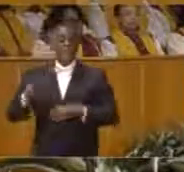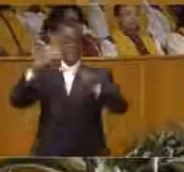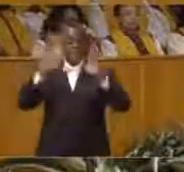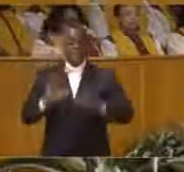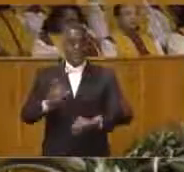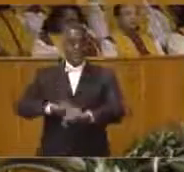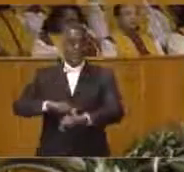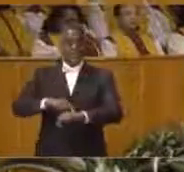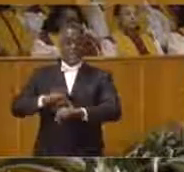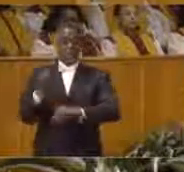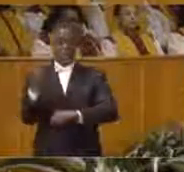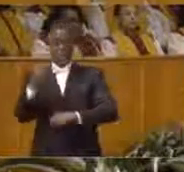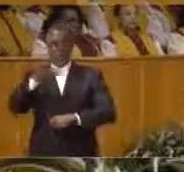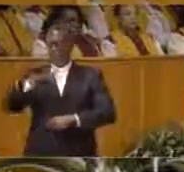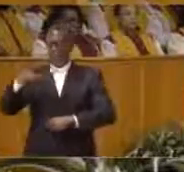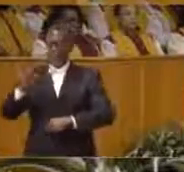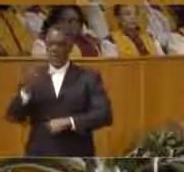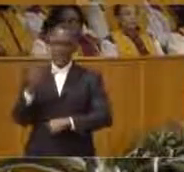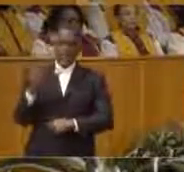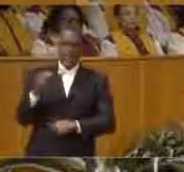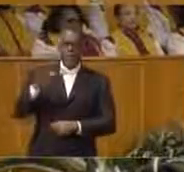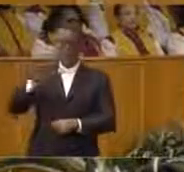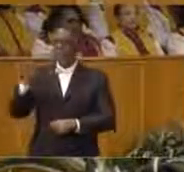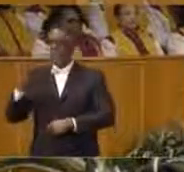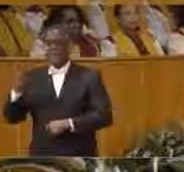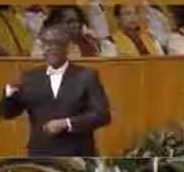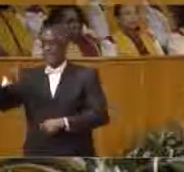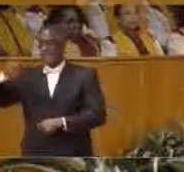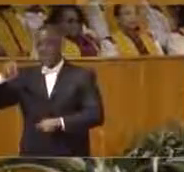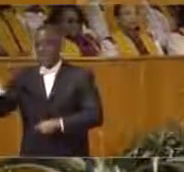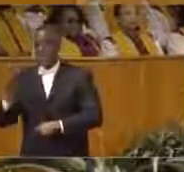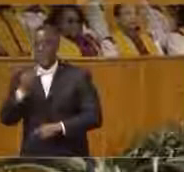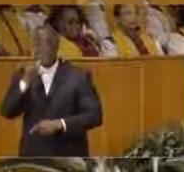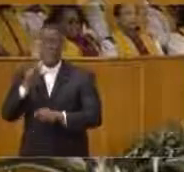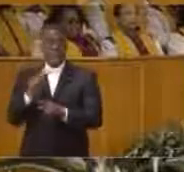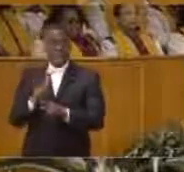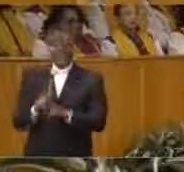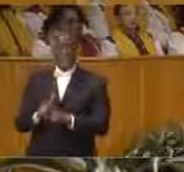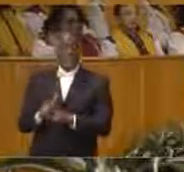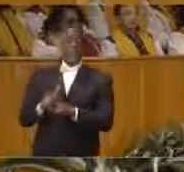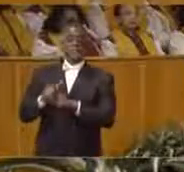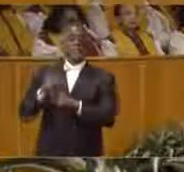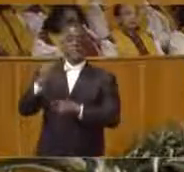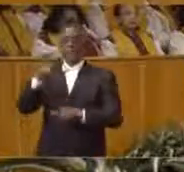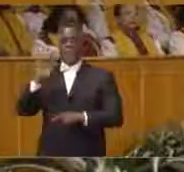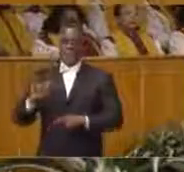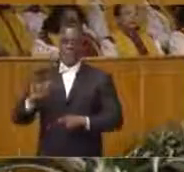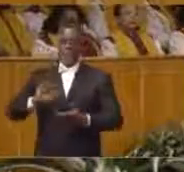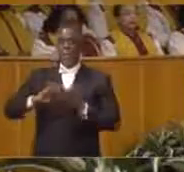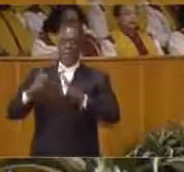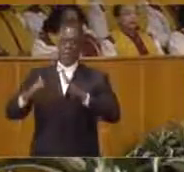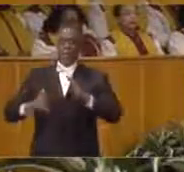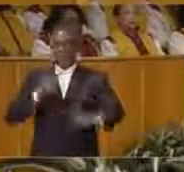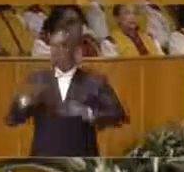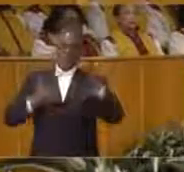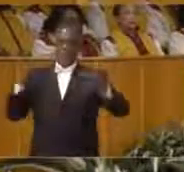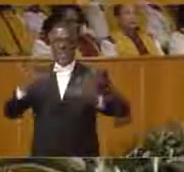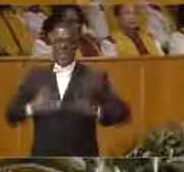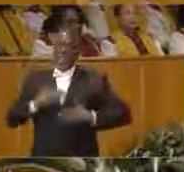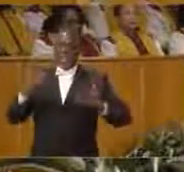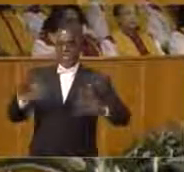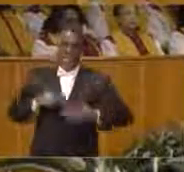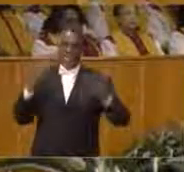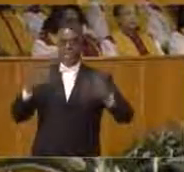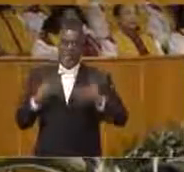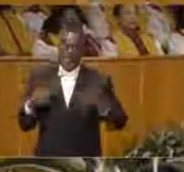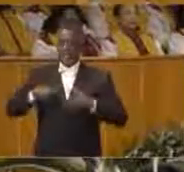around 12:55, 12:56 p.m., Sister Cordelia Mae John would get happy. She caught the